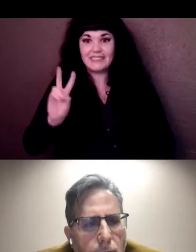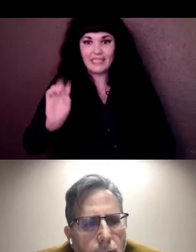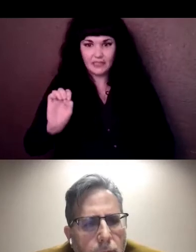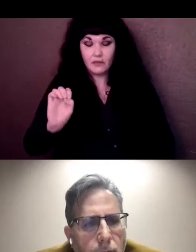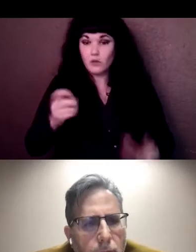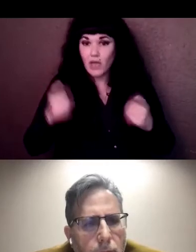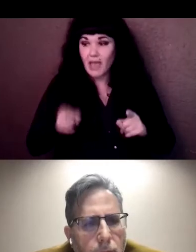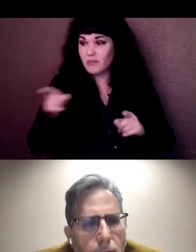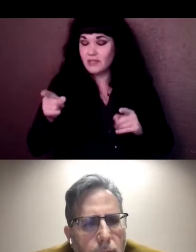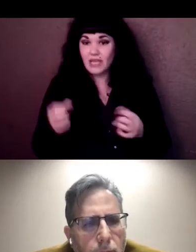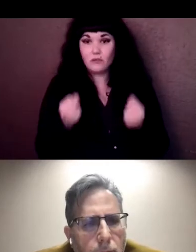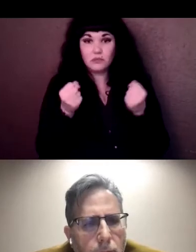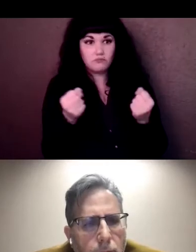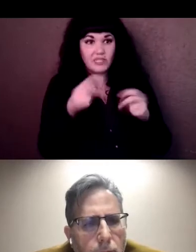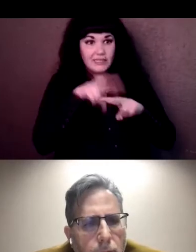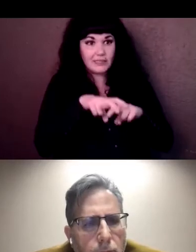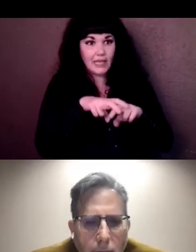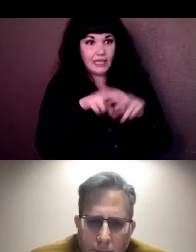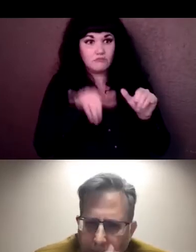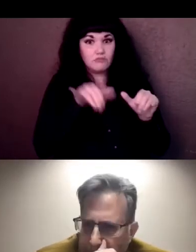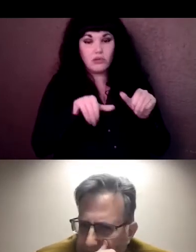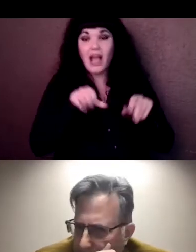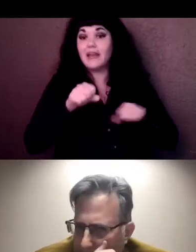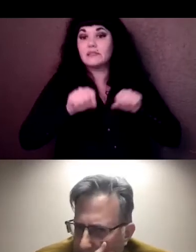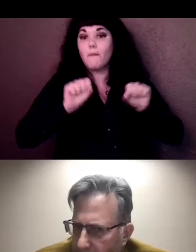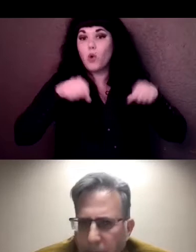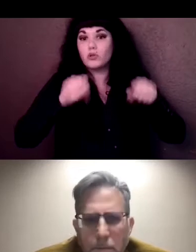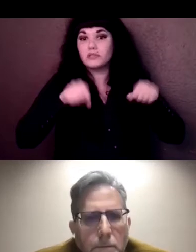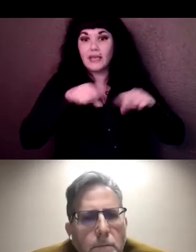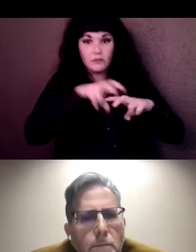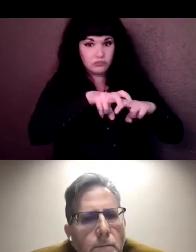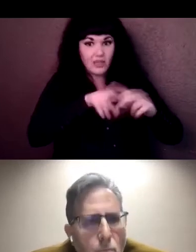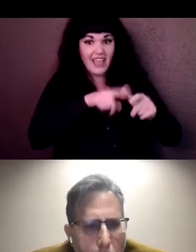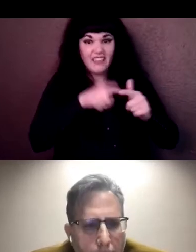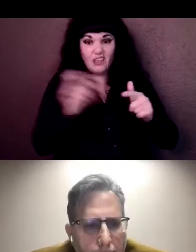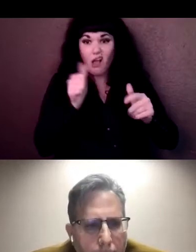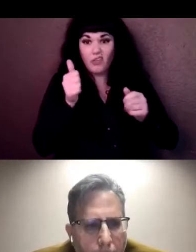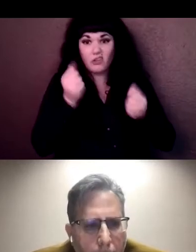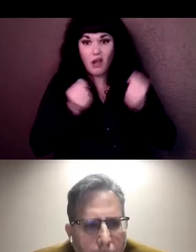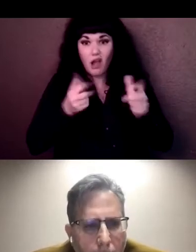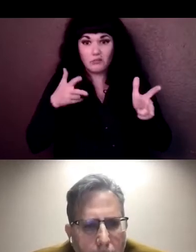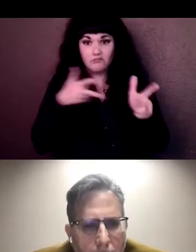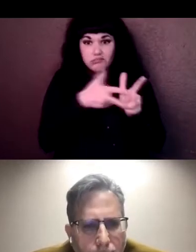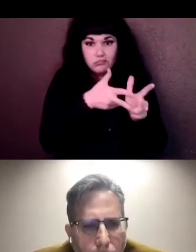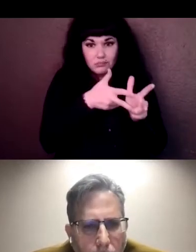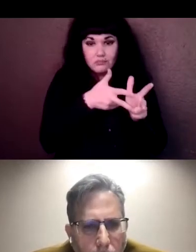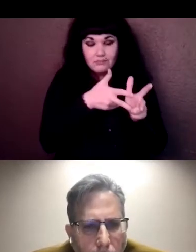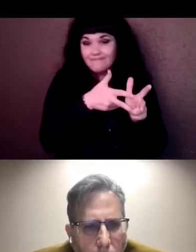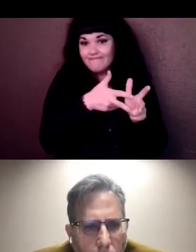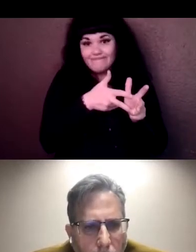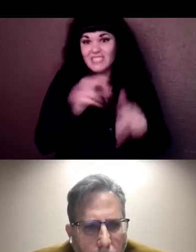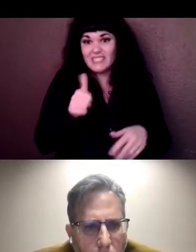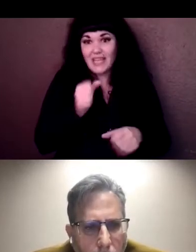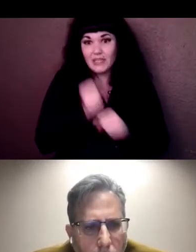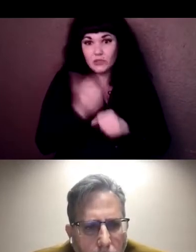by a car while sitting stationary on his motorcycle about 10 years ago. And in his own words, this has caused just a